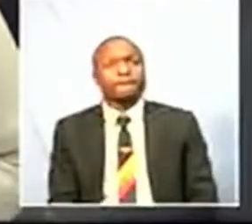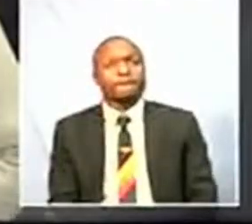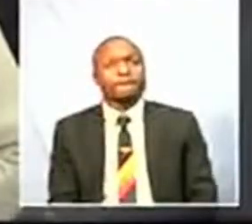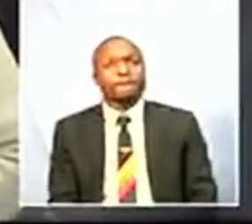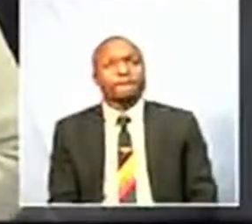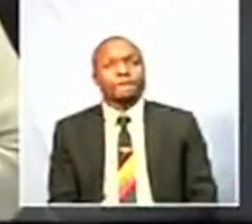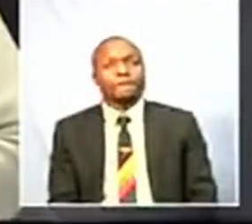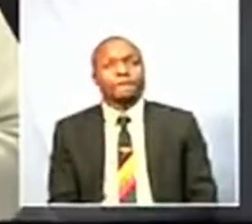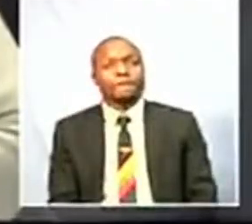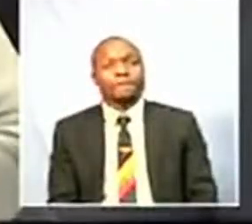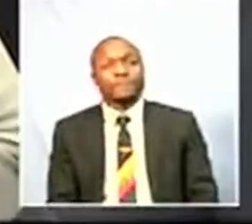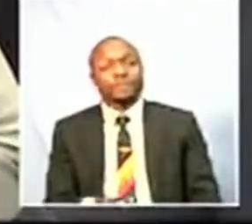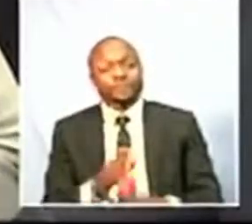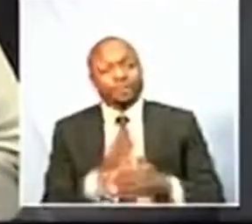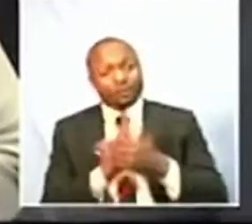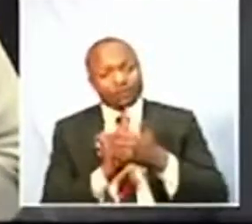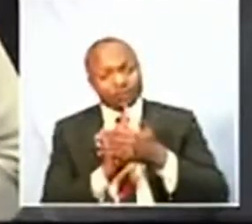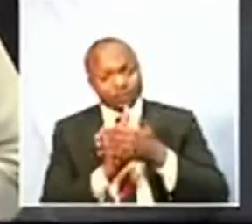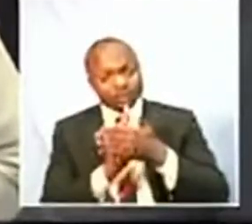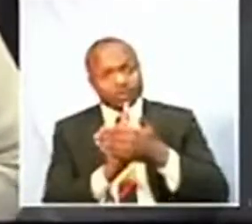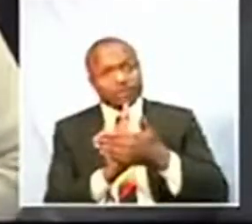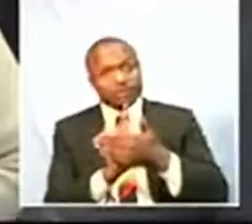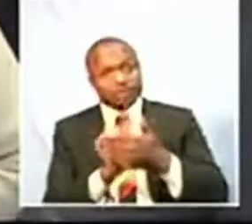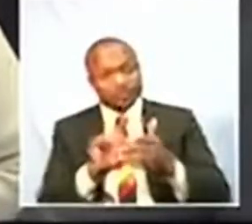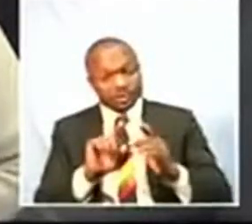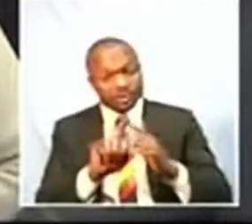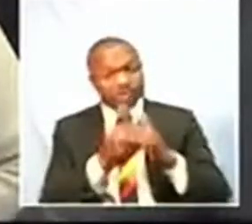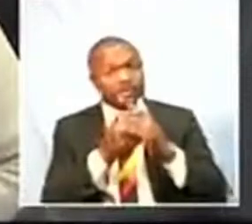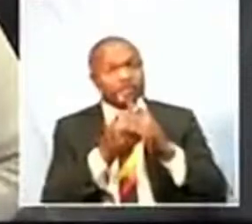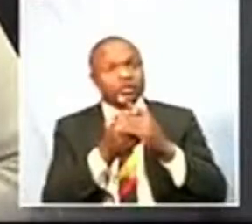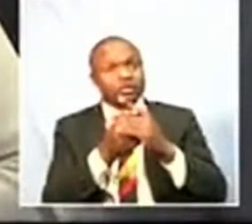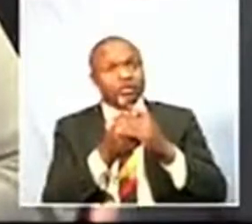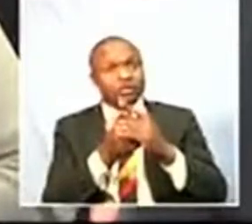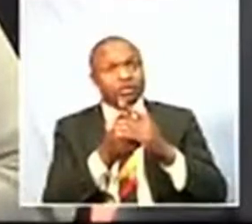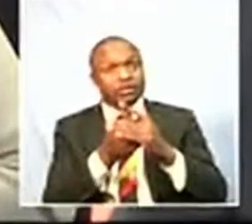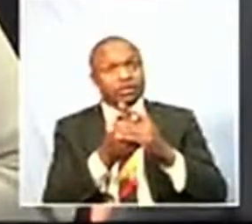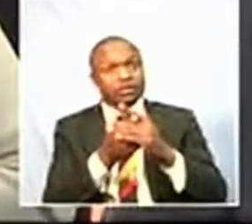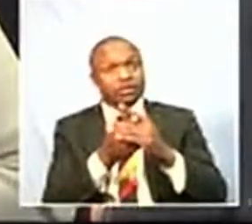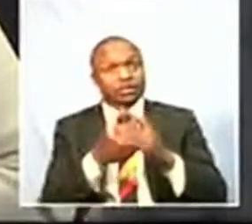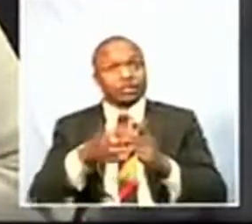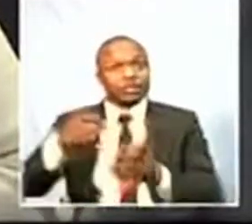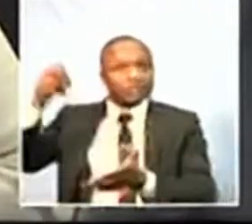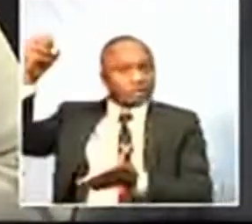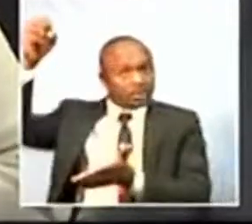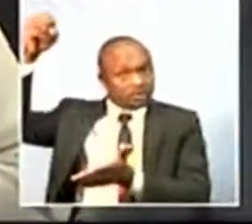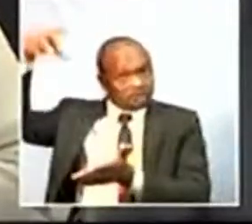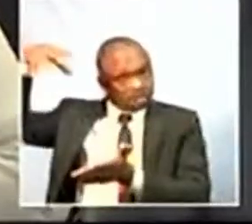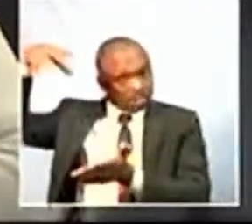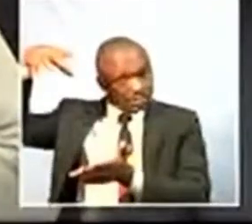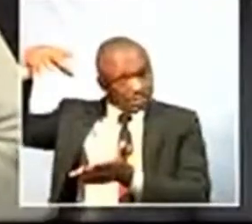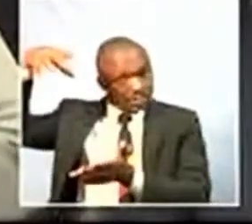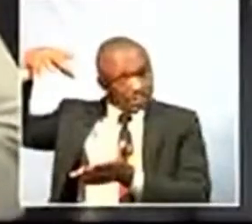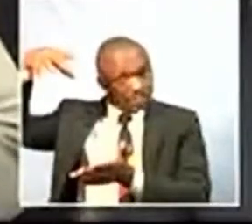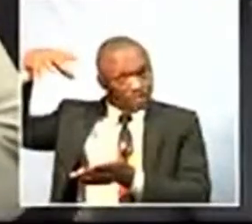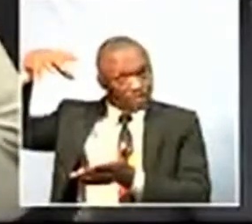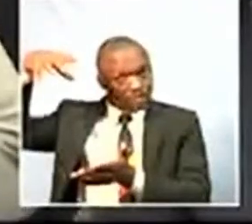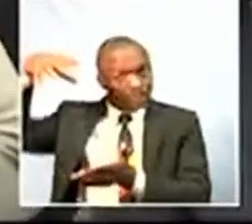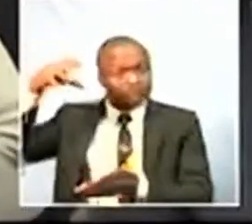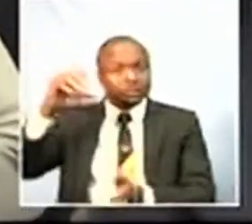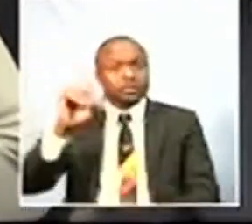I'm guiding that we start with the solar water scheme at Nyola Rural Health